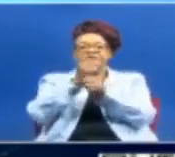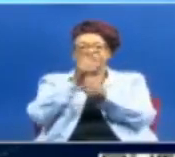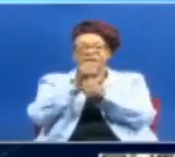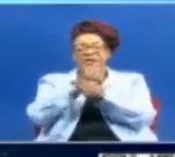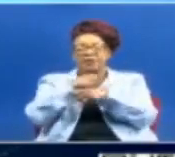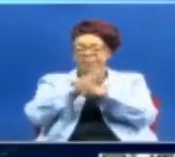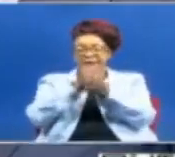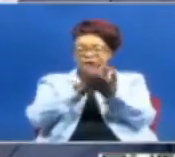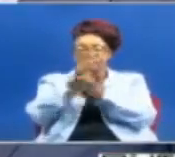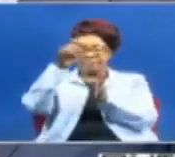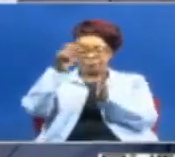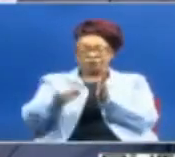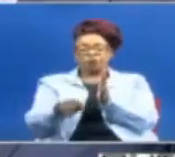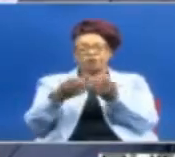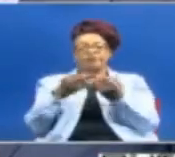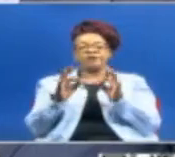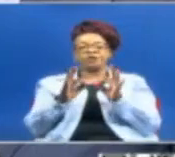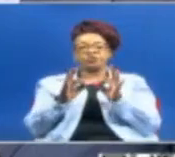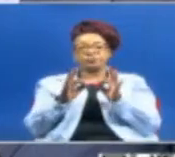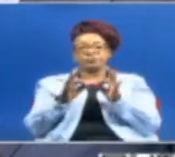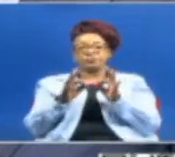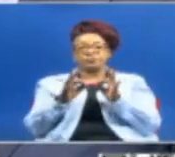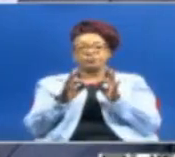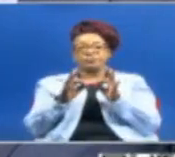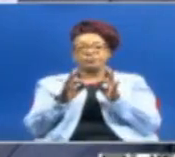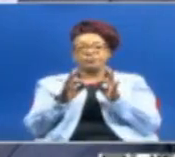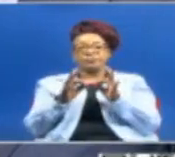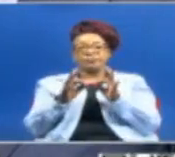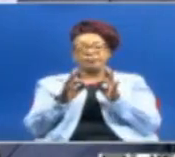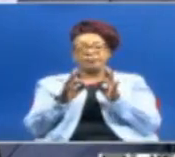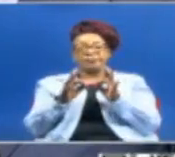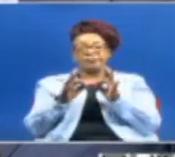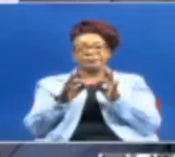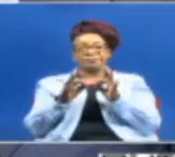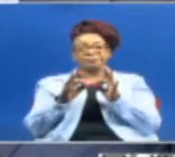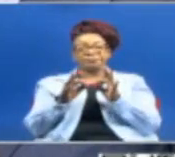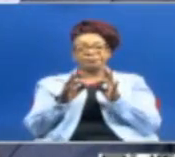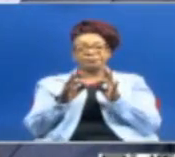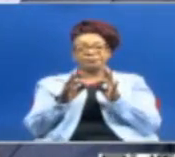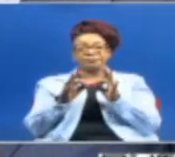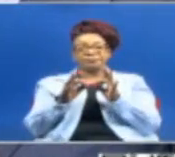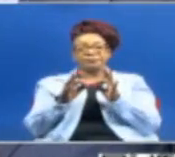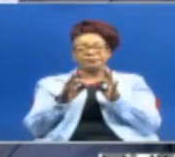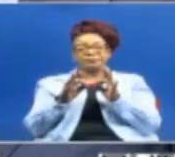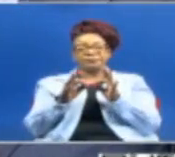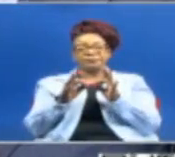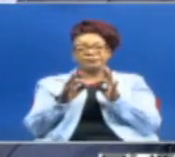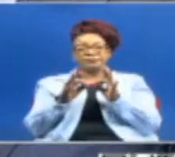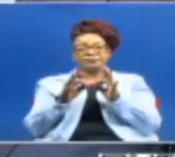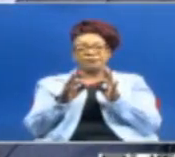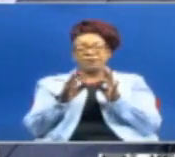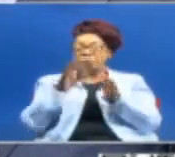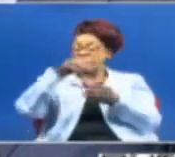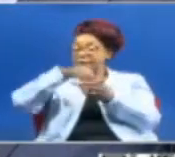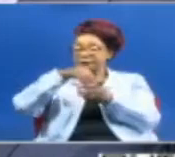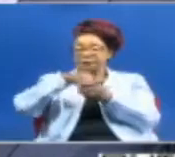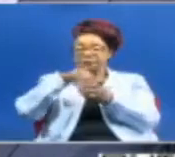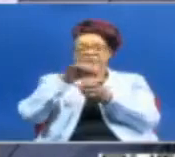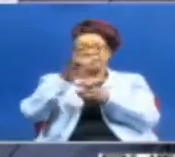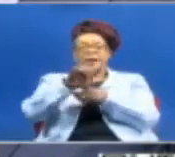afresh. Can now begin the subsequent process of taking